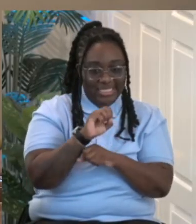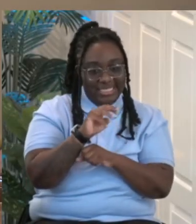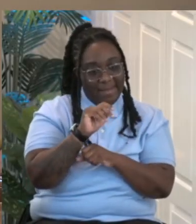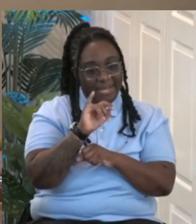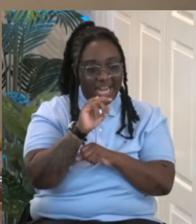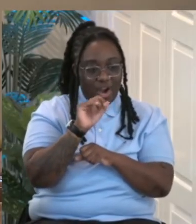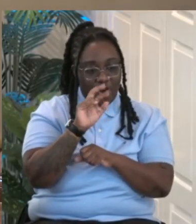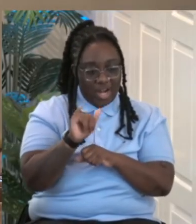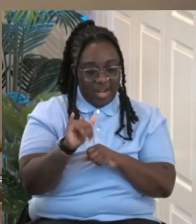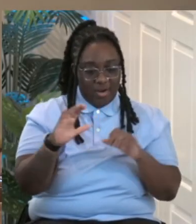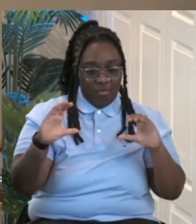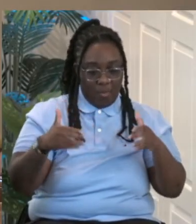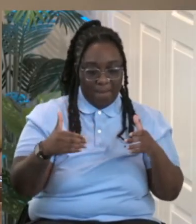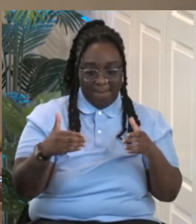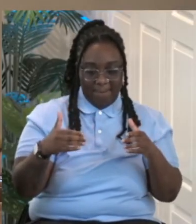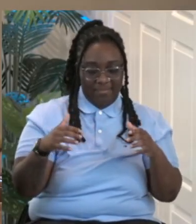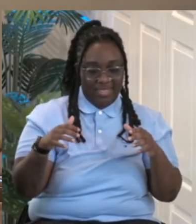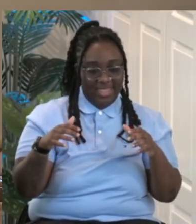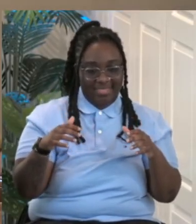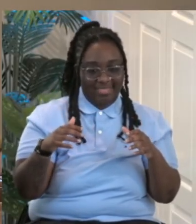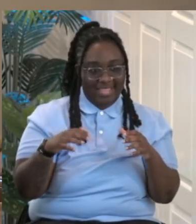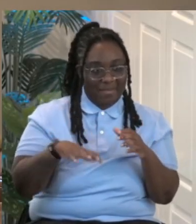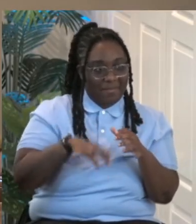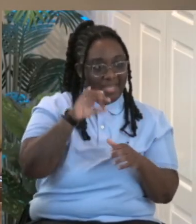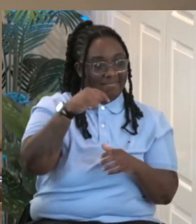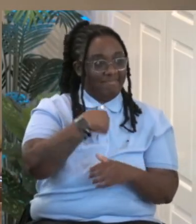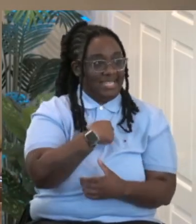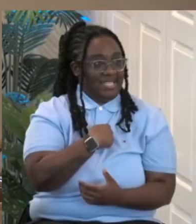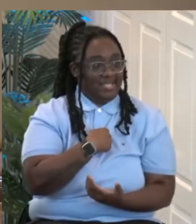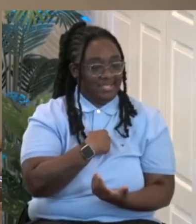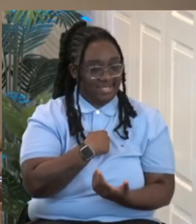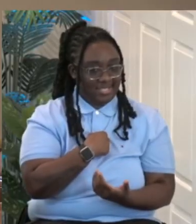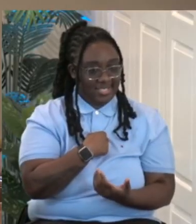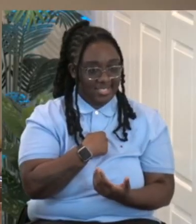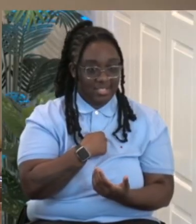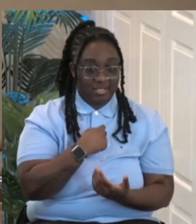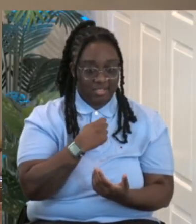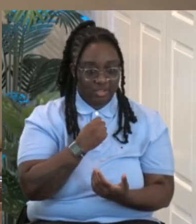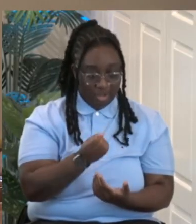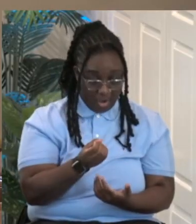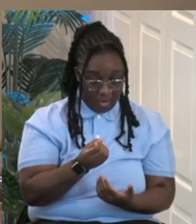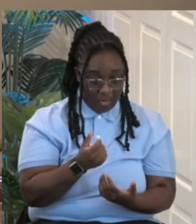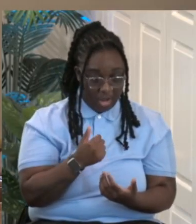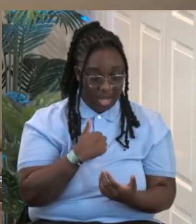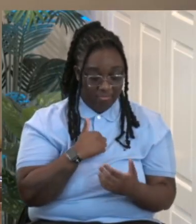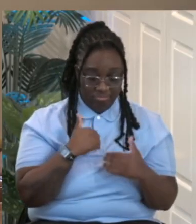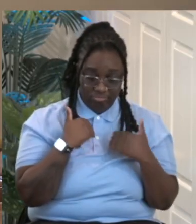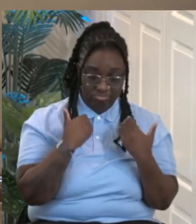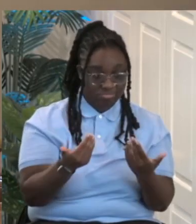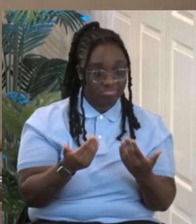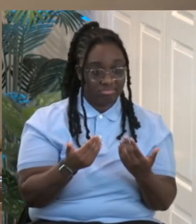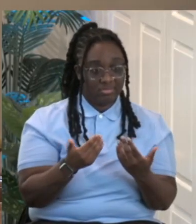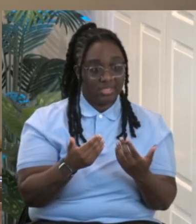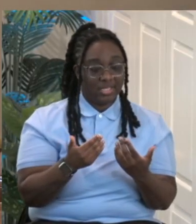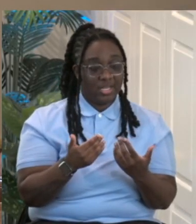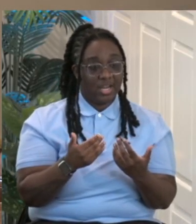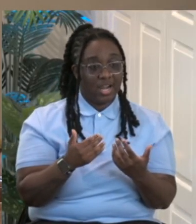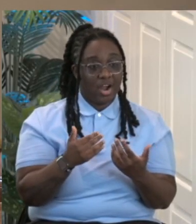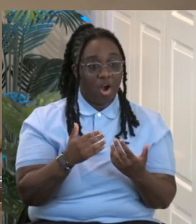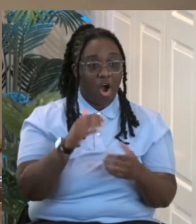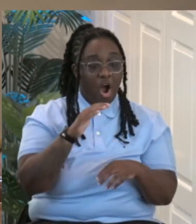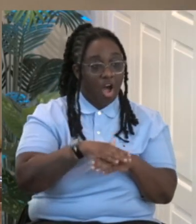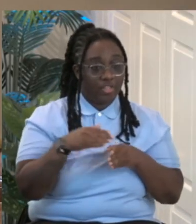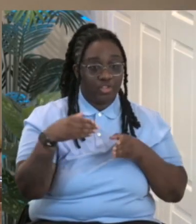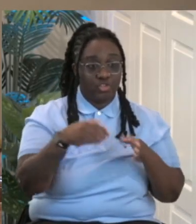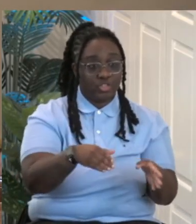it. So on the sidewalk of Western Electric plant, I preached my first sermon. I